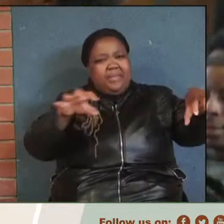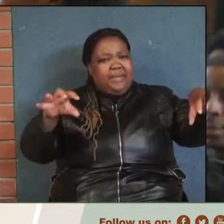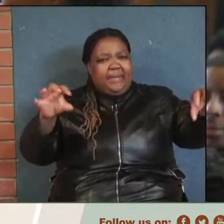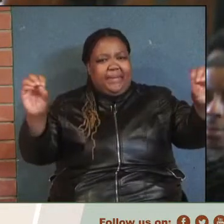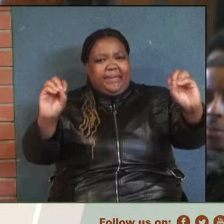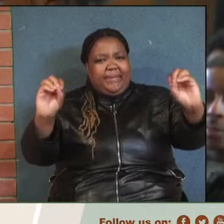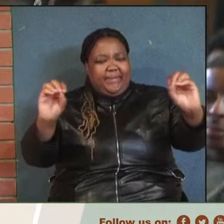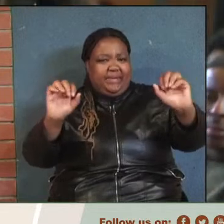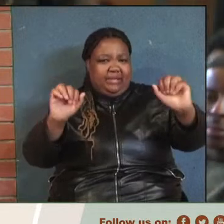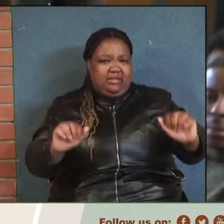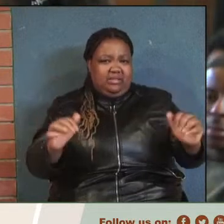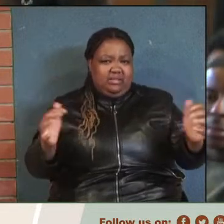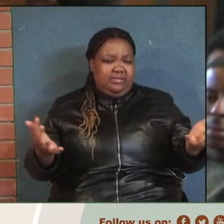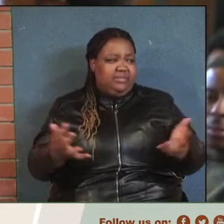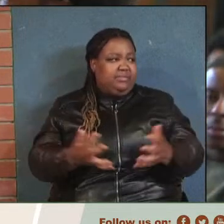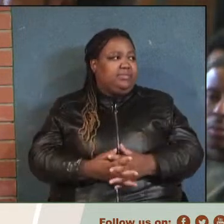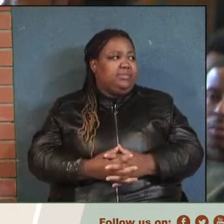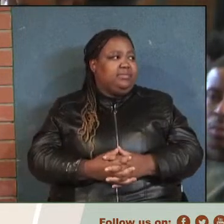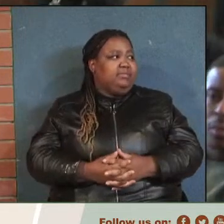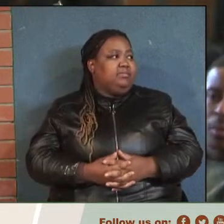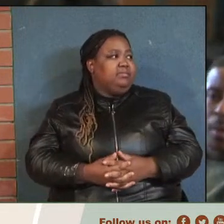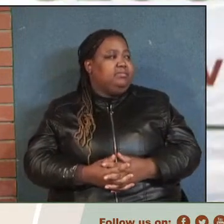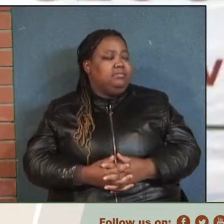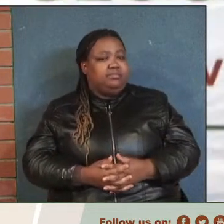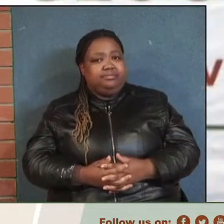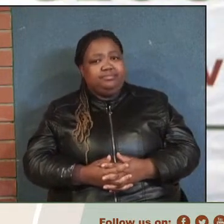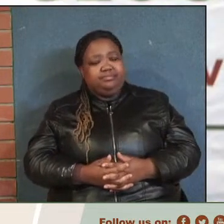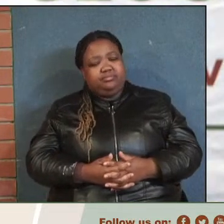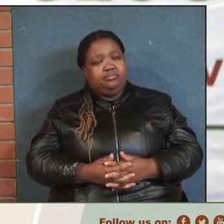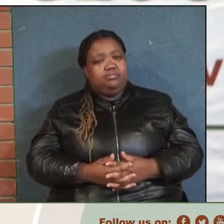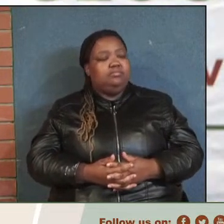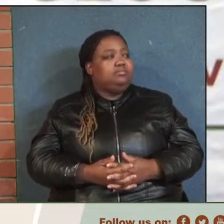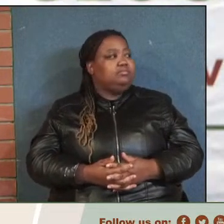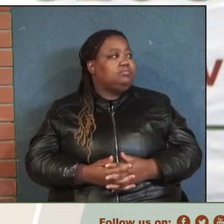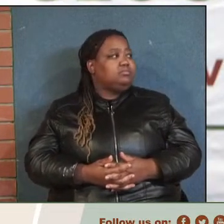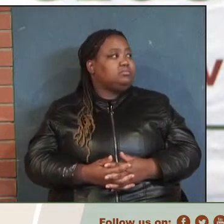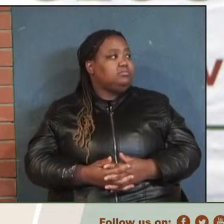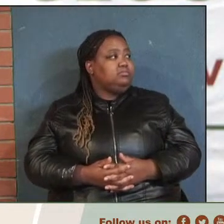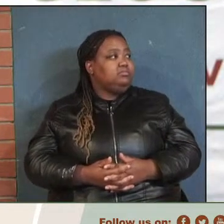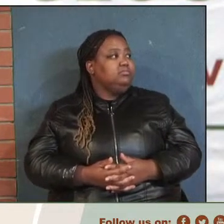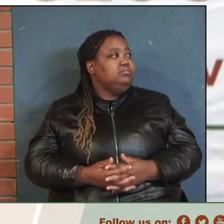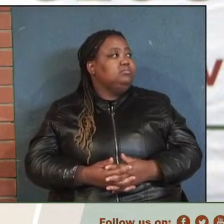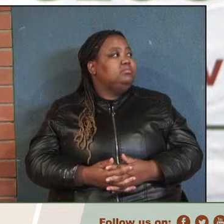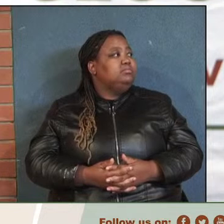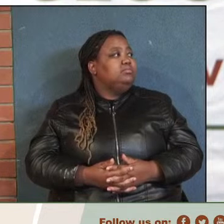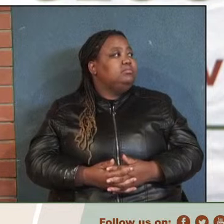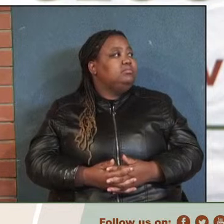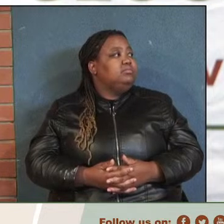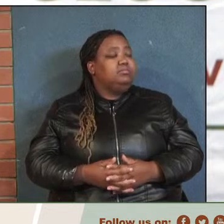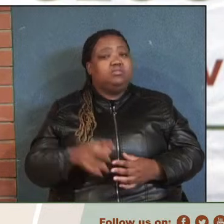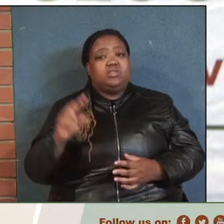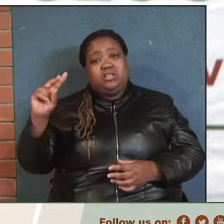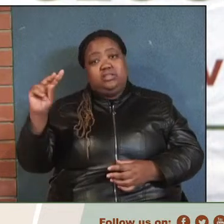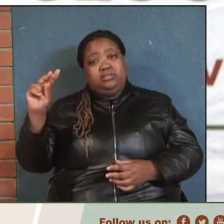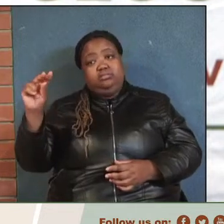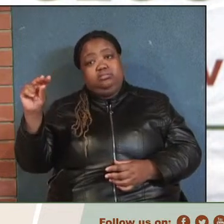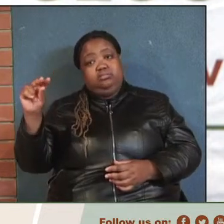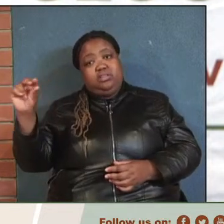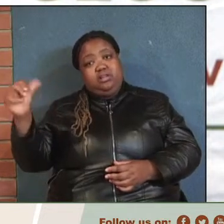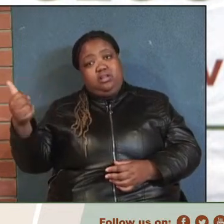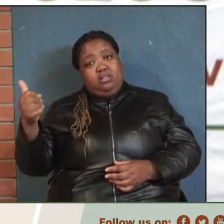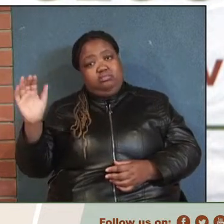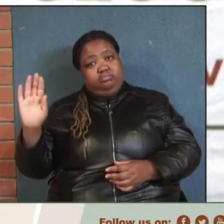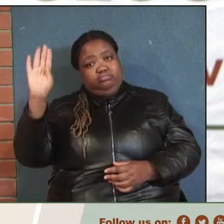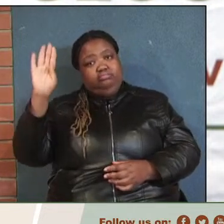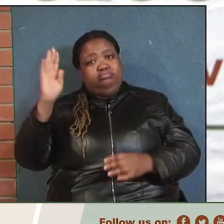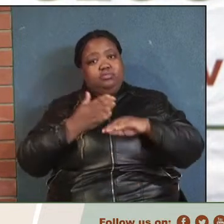very, very far from the area. Thank you. Well, sorry, there was a second interruption from the girl in